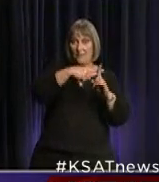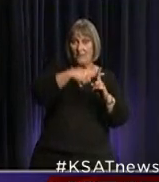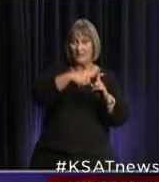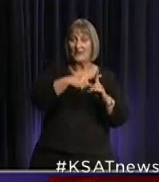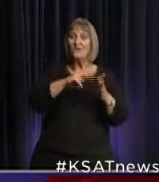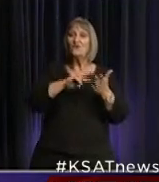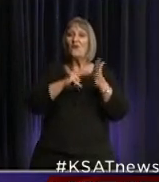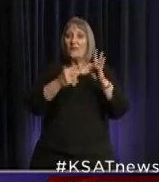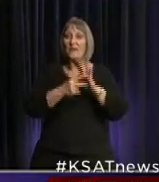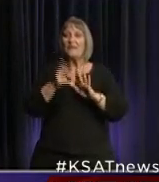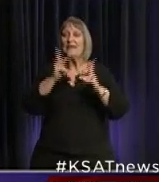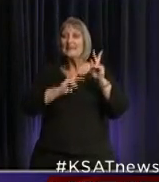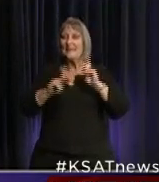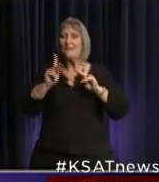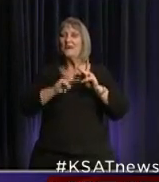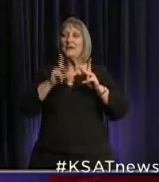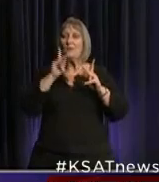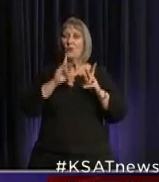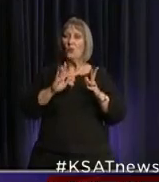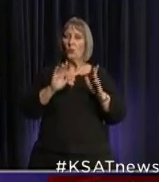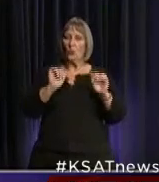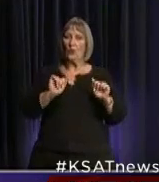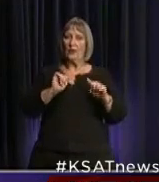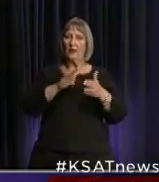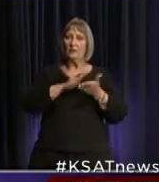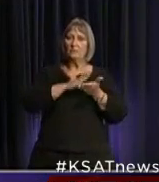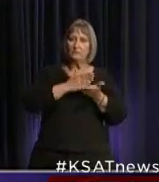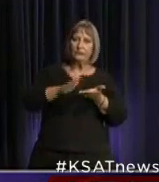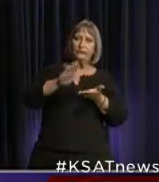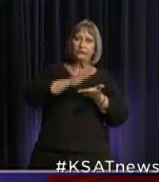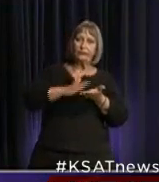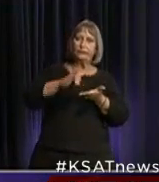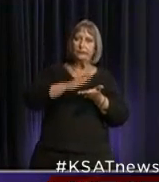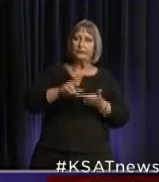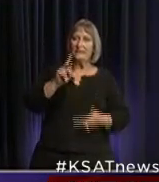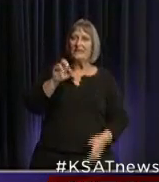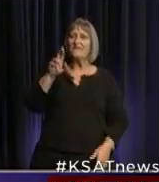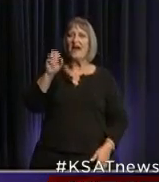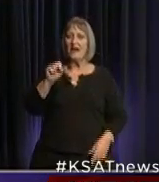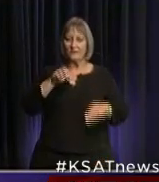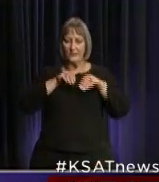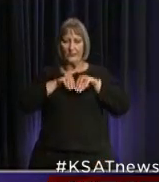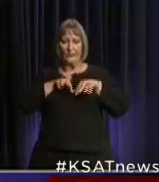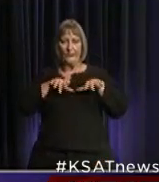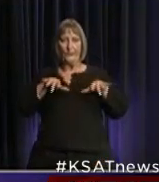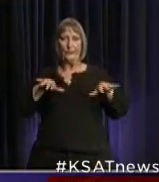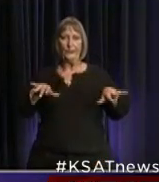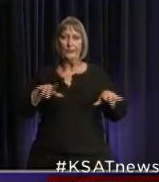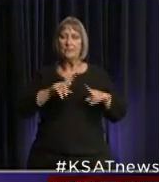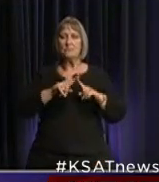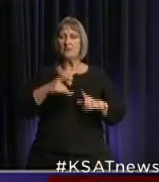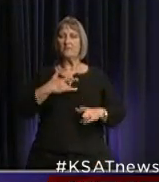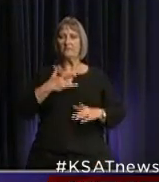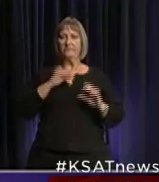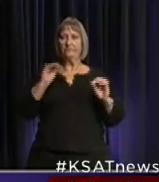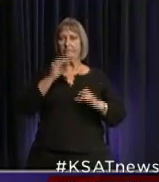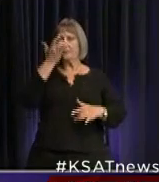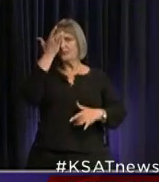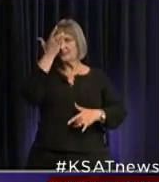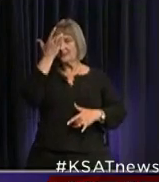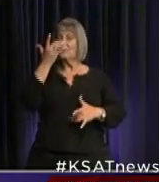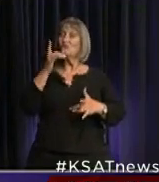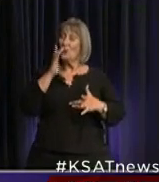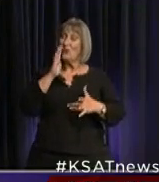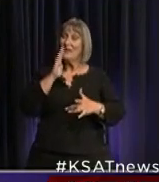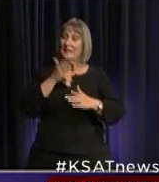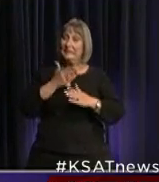about shedding virus asymptomatically. So we're making true progress on our exit ramp of this pandemic.